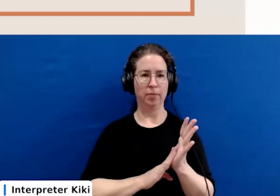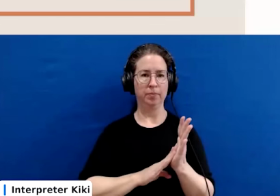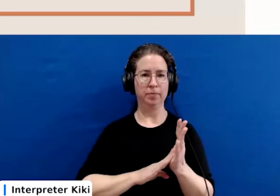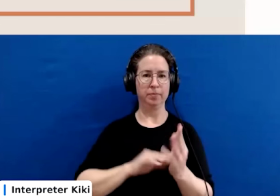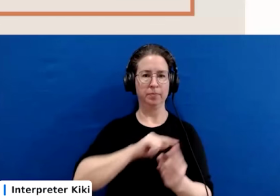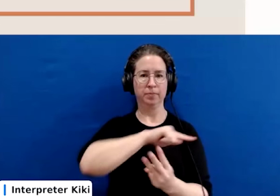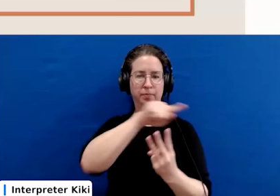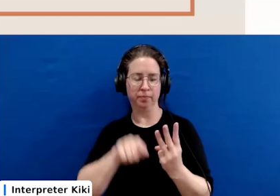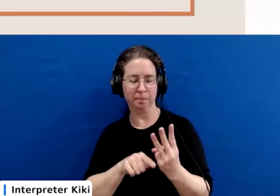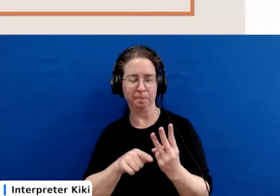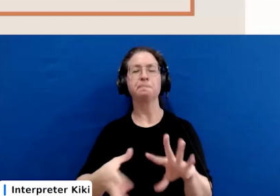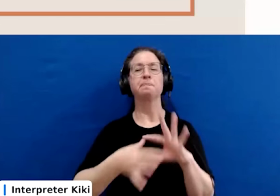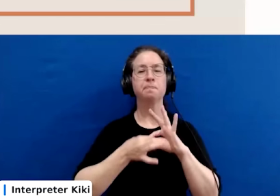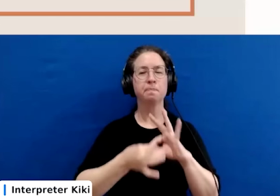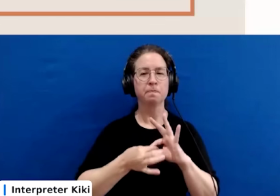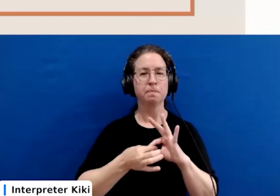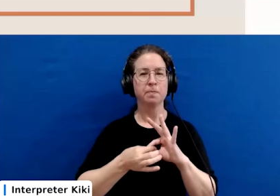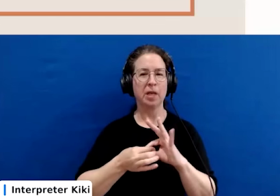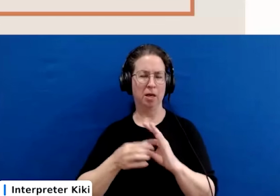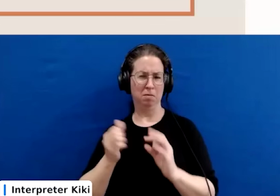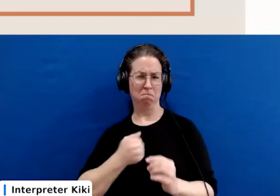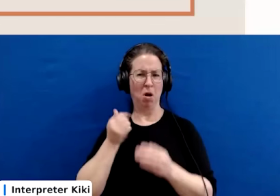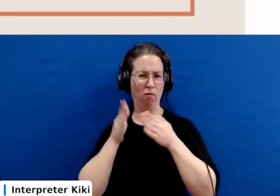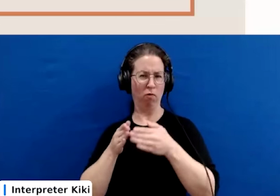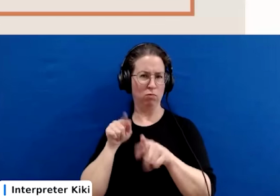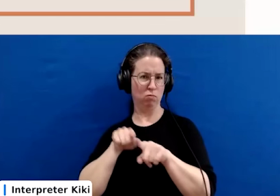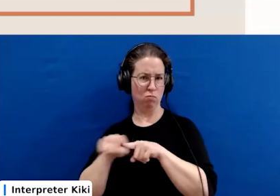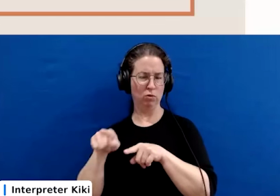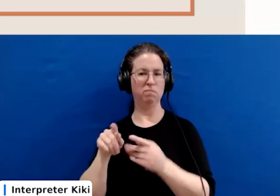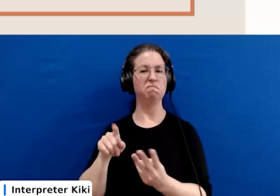inspiring and educating young people in STEM.